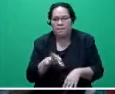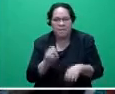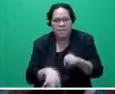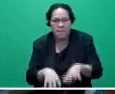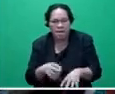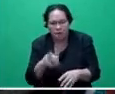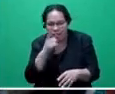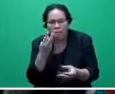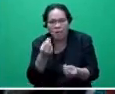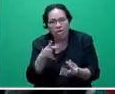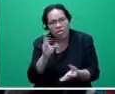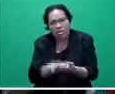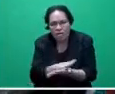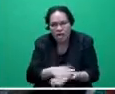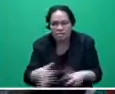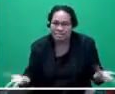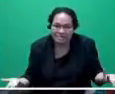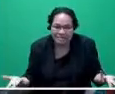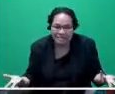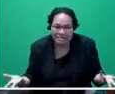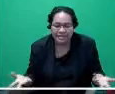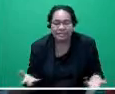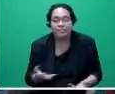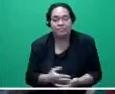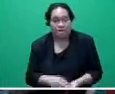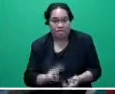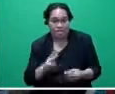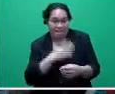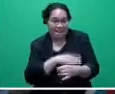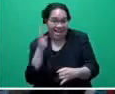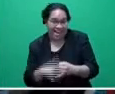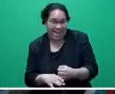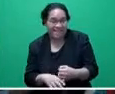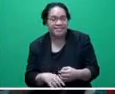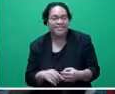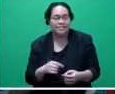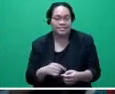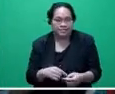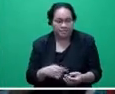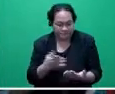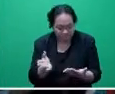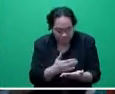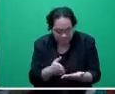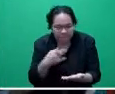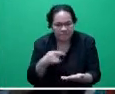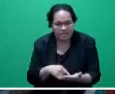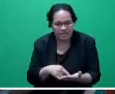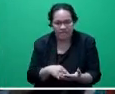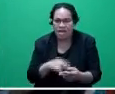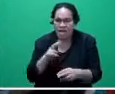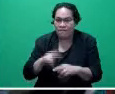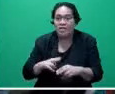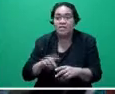logic in this young man's argument? The third and last that I want to share in this expression for Fiji First voter